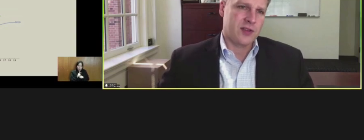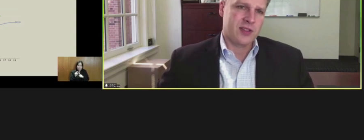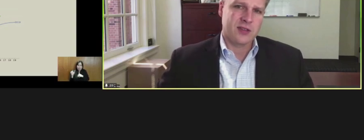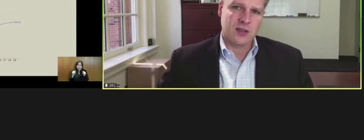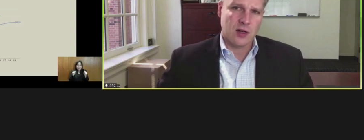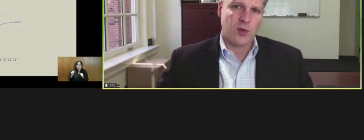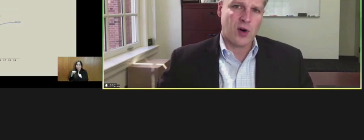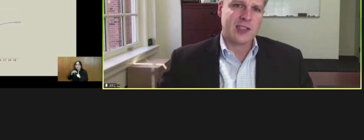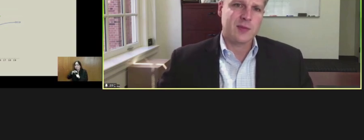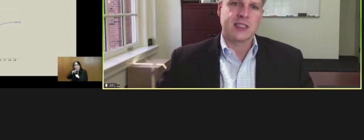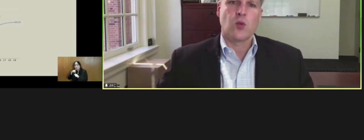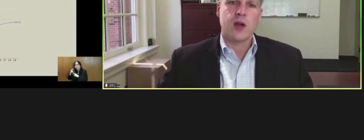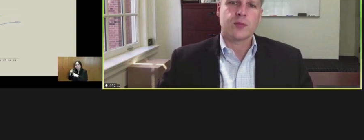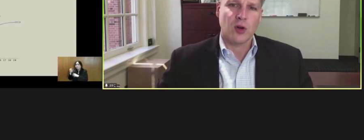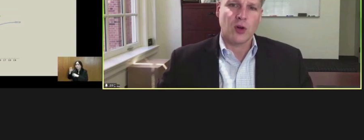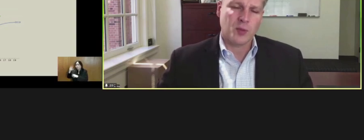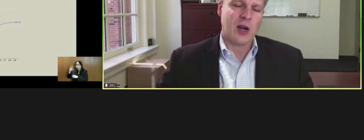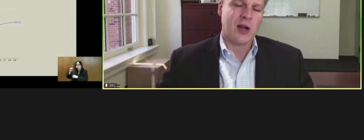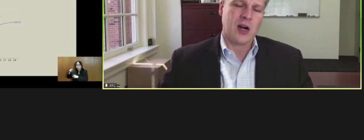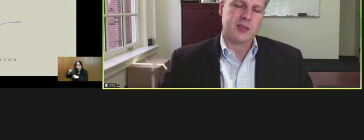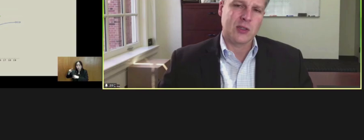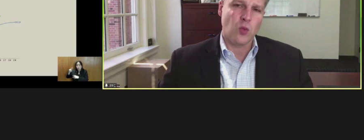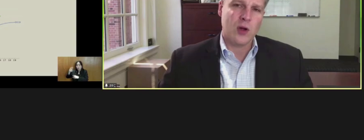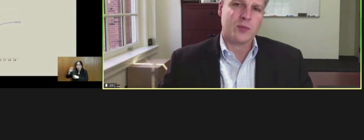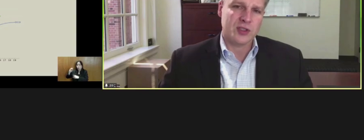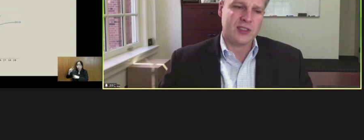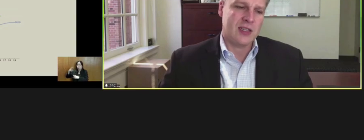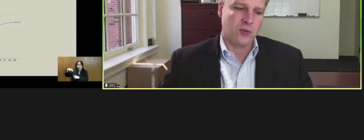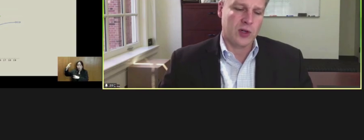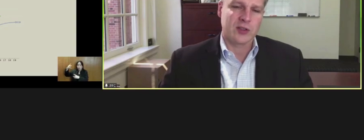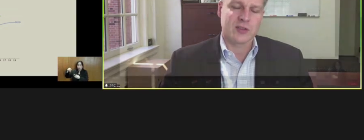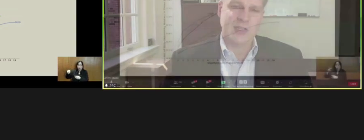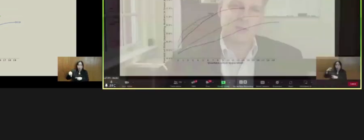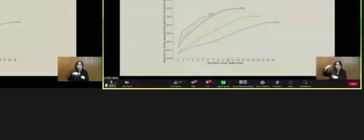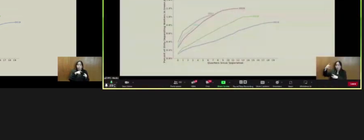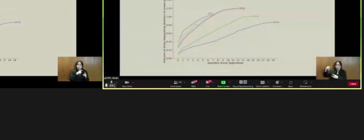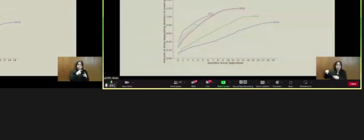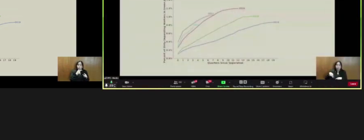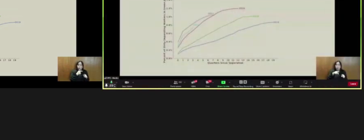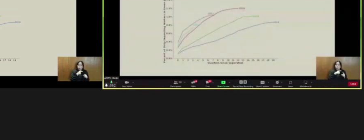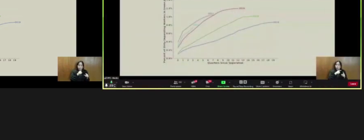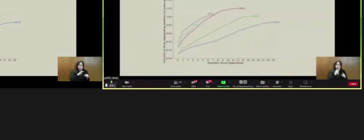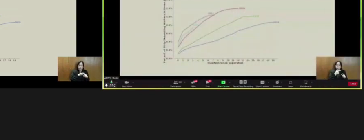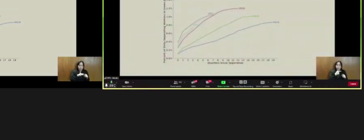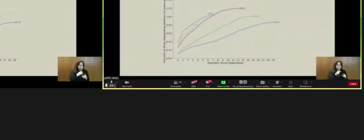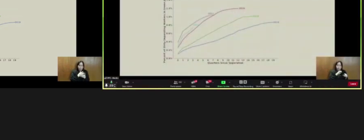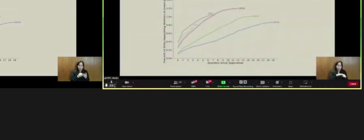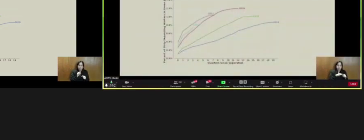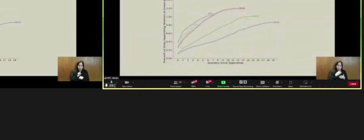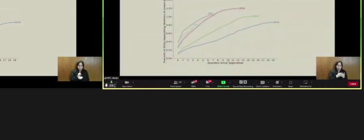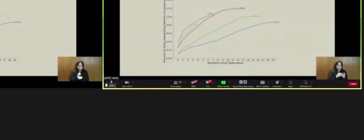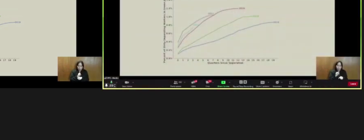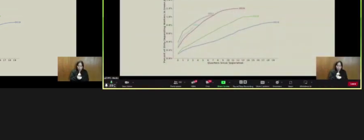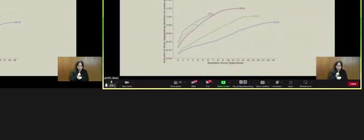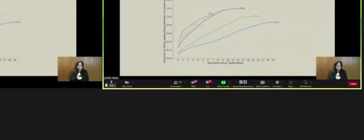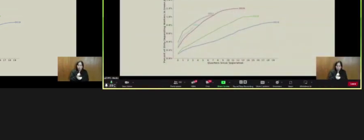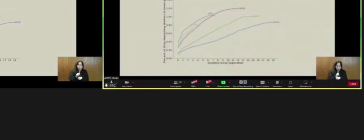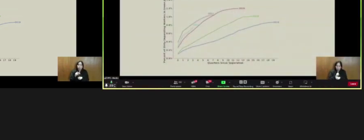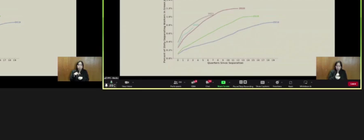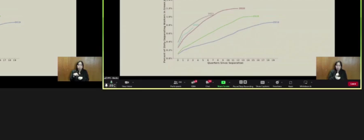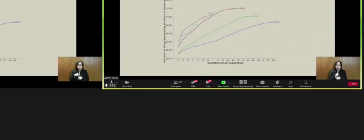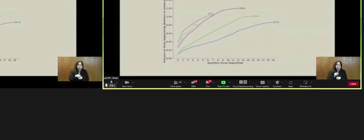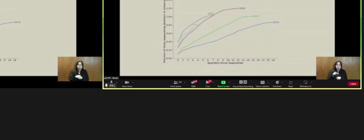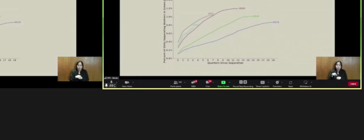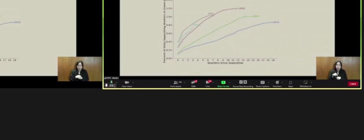we're going to see, you know, this is, you know, approximately 1% of workers that are leaving the dirty sector are going into the green